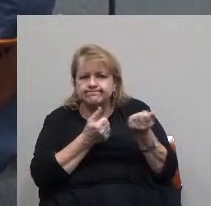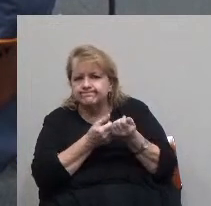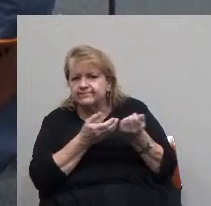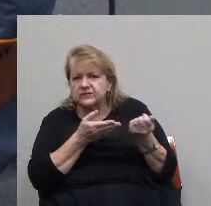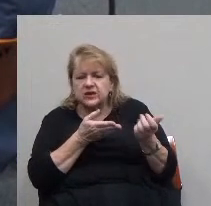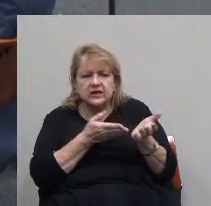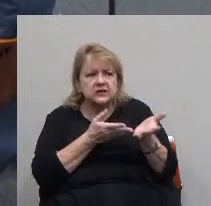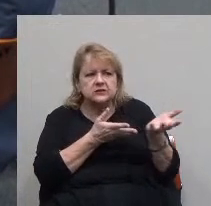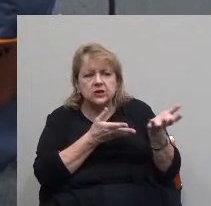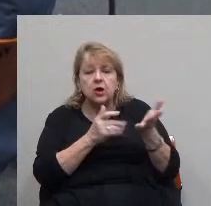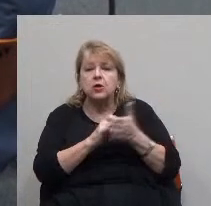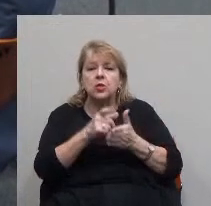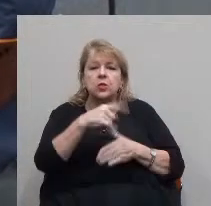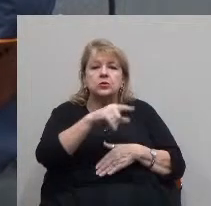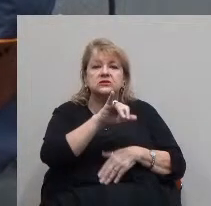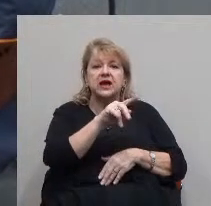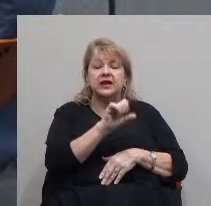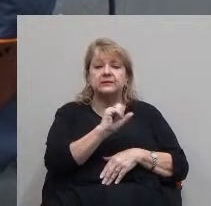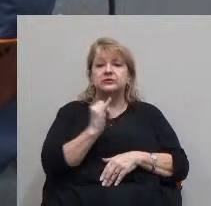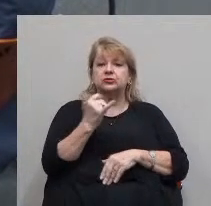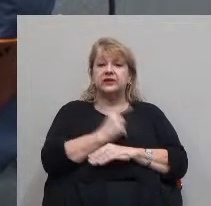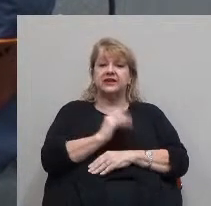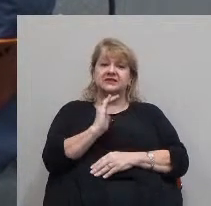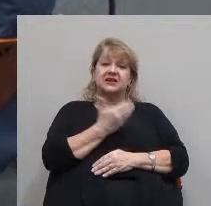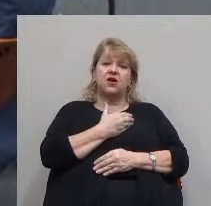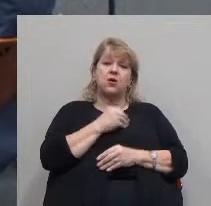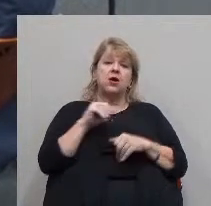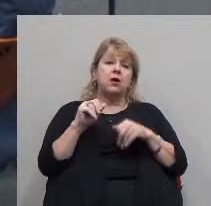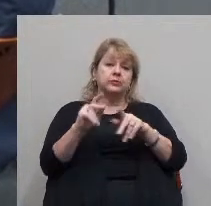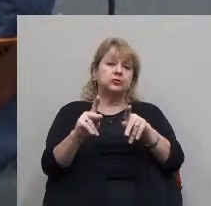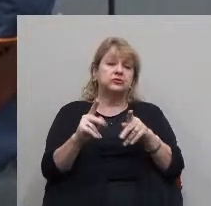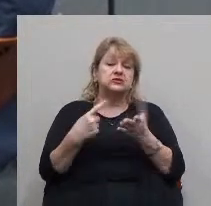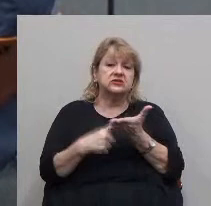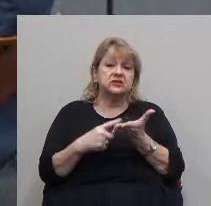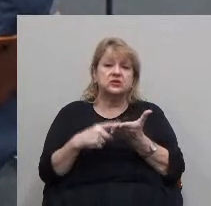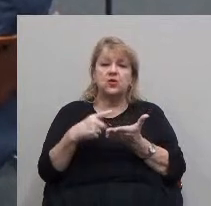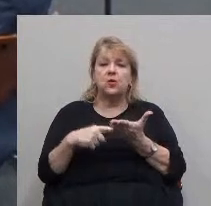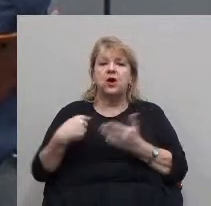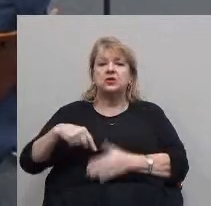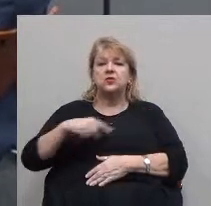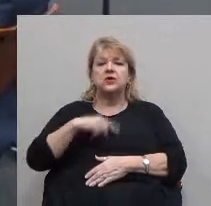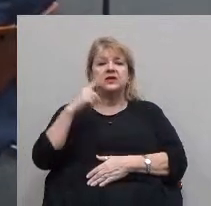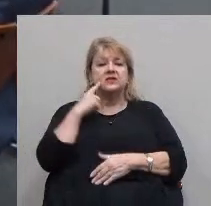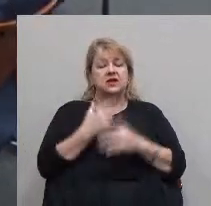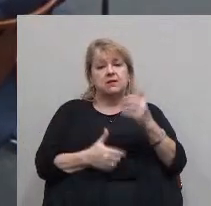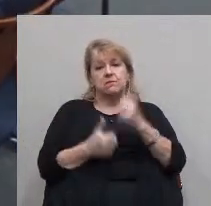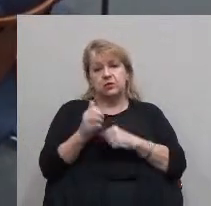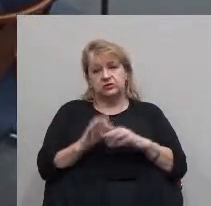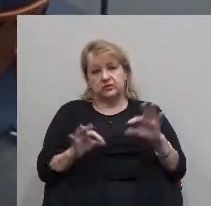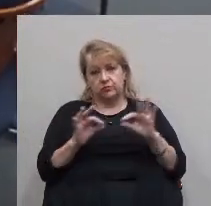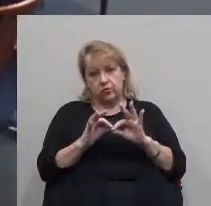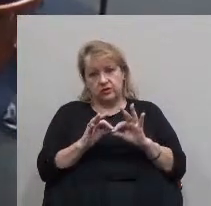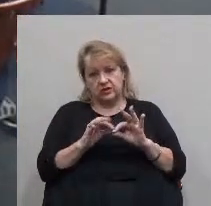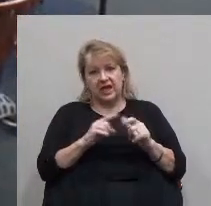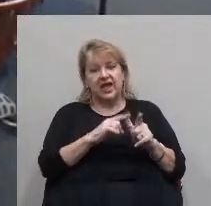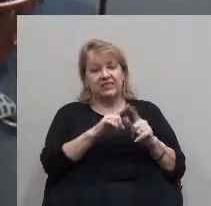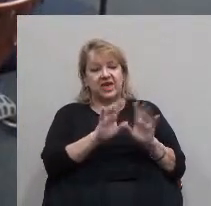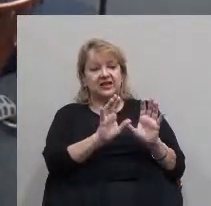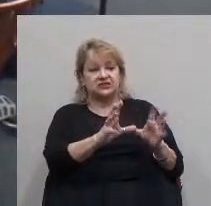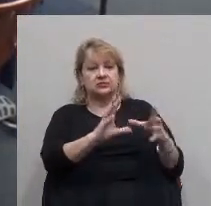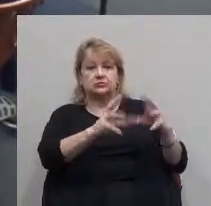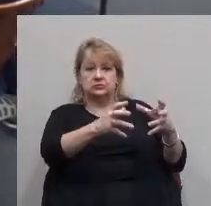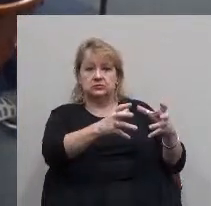fluid process. And so today is our opportunity to talk about what we think is most important so that we can figure out